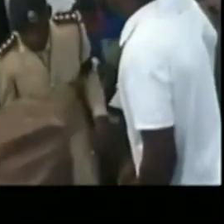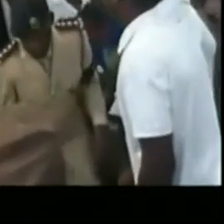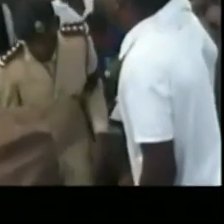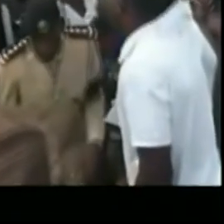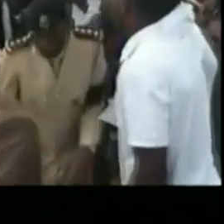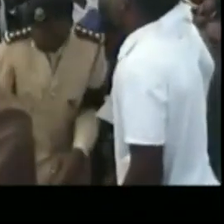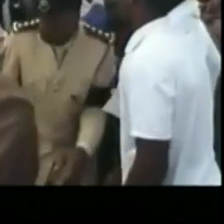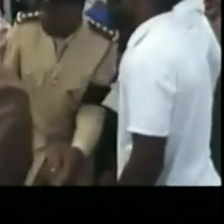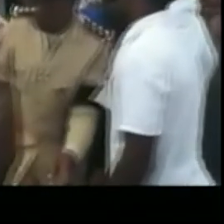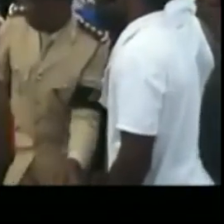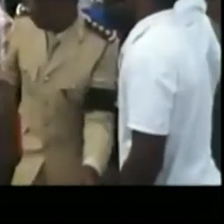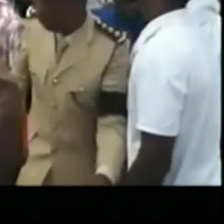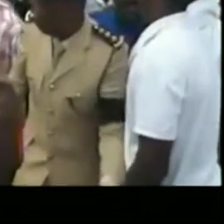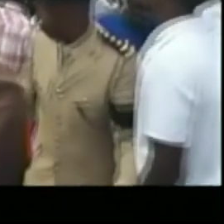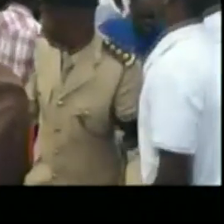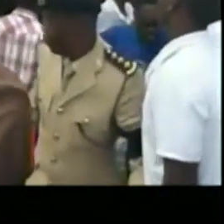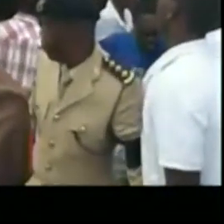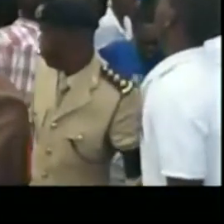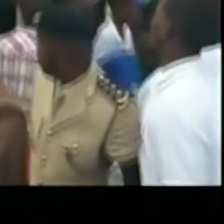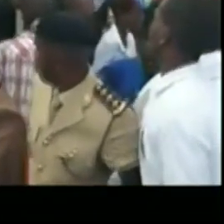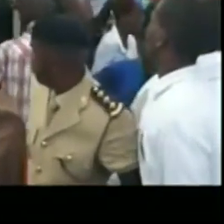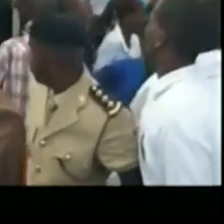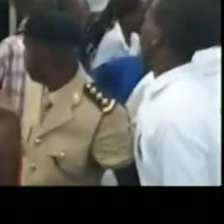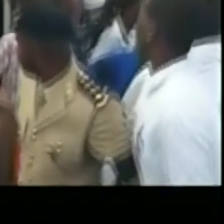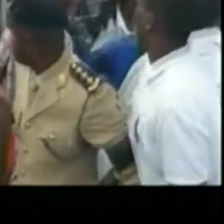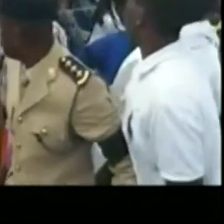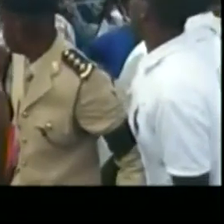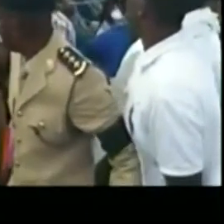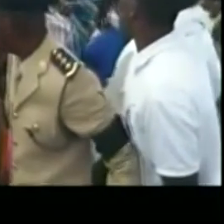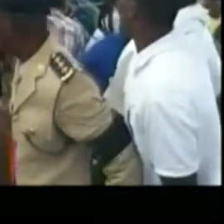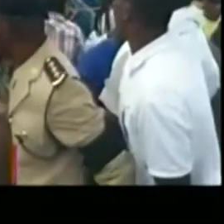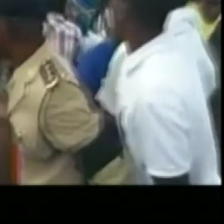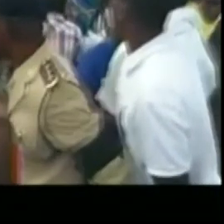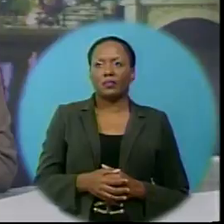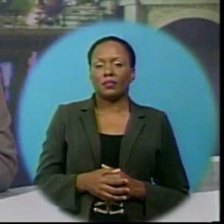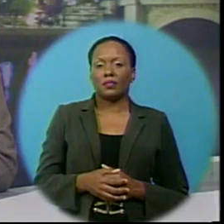force's attention. Kent Jerson, CBC News.